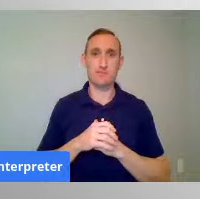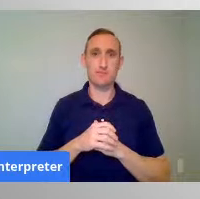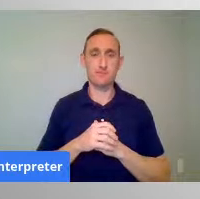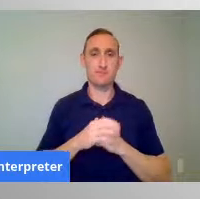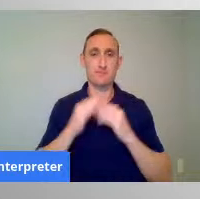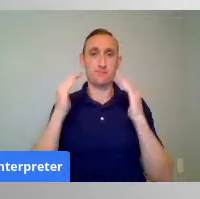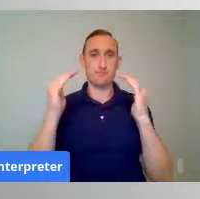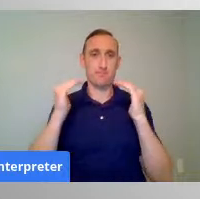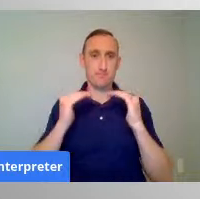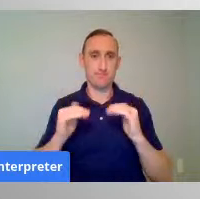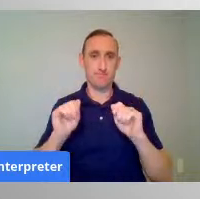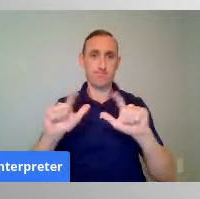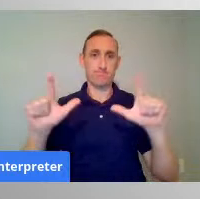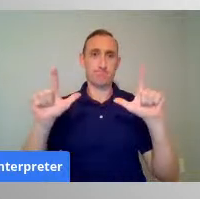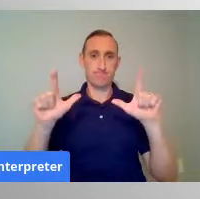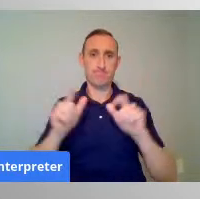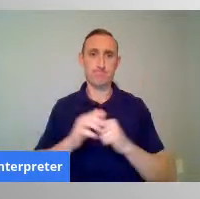slide.